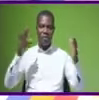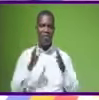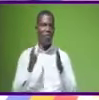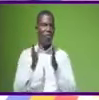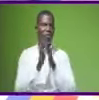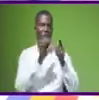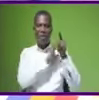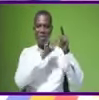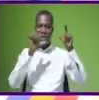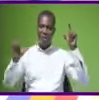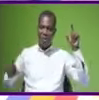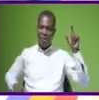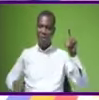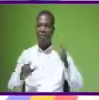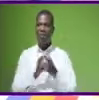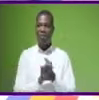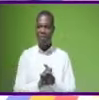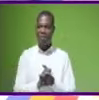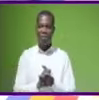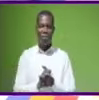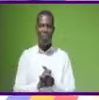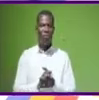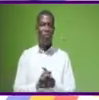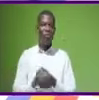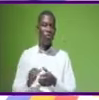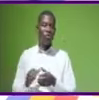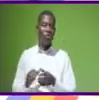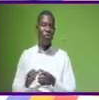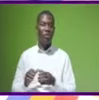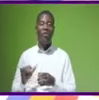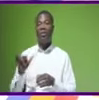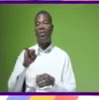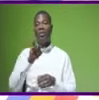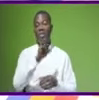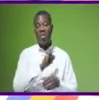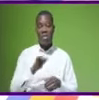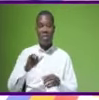Praise the Lord. Hallelujah. Yeah, yeah, Bako, sir.